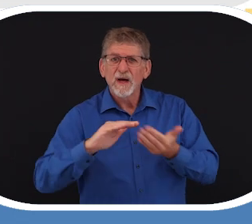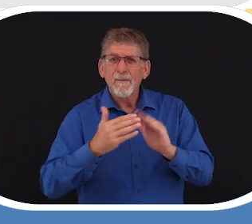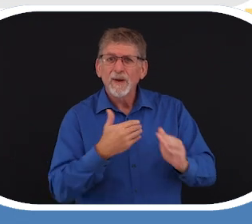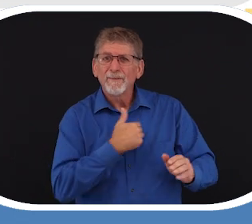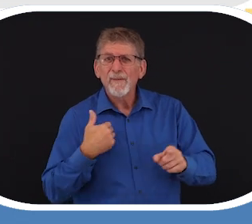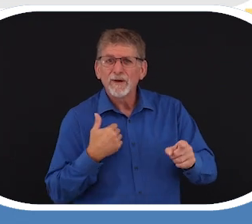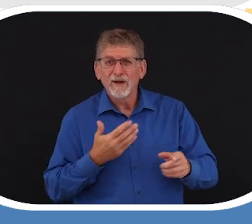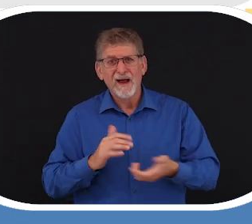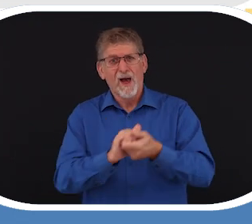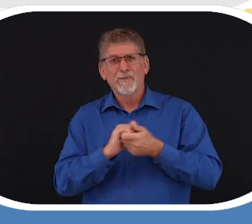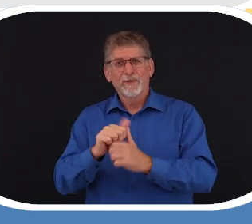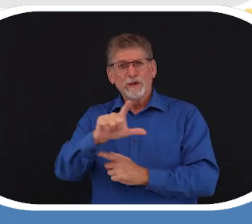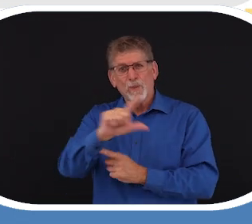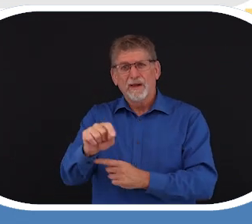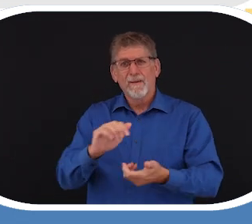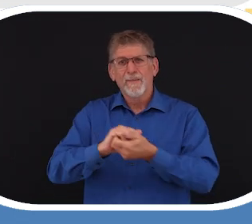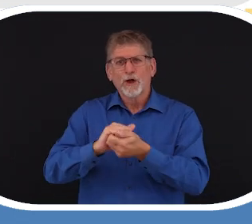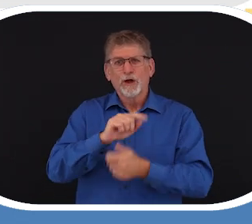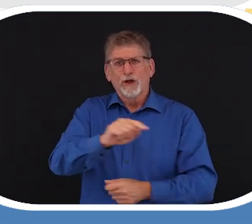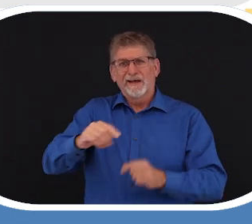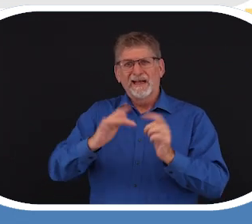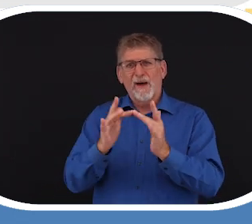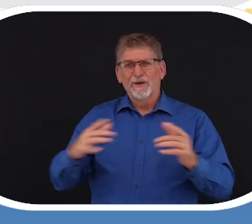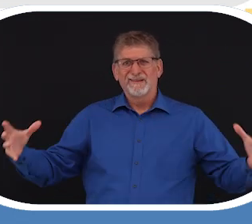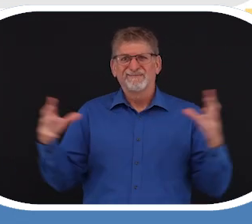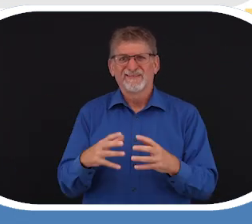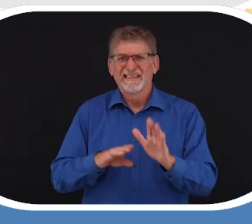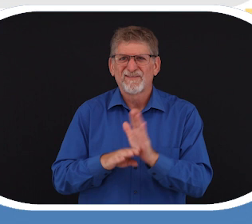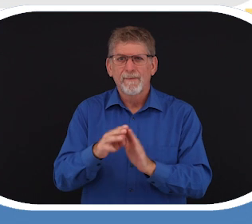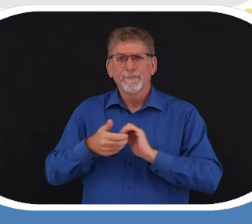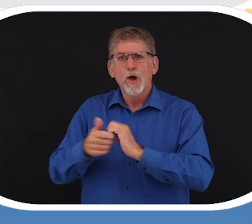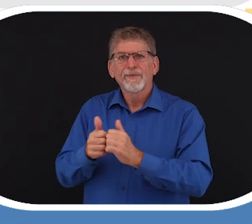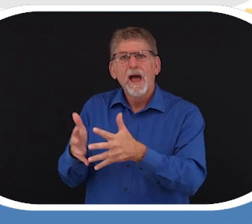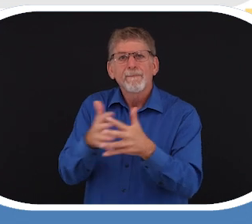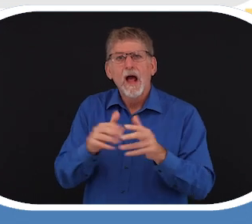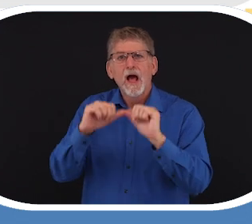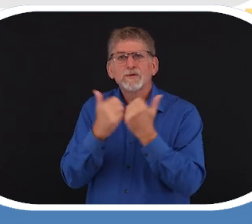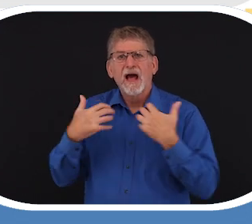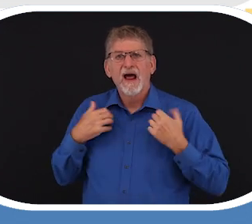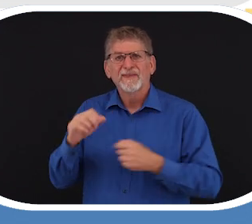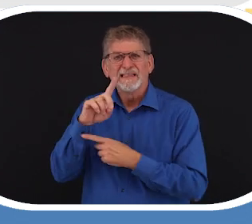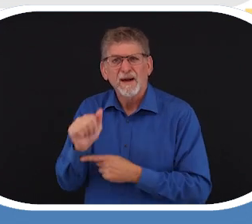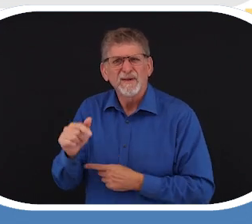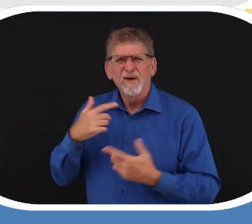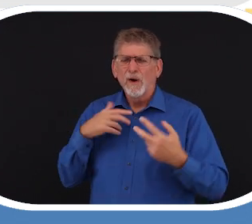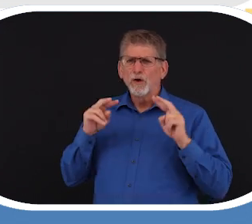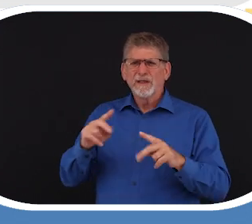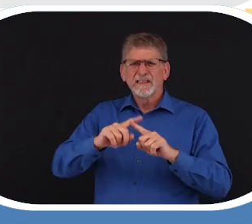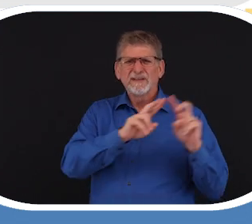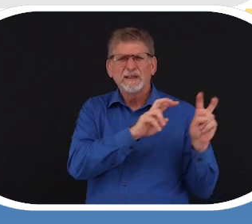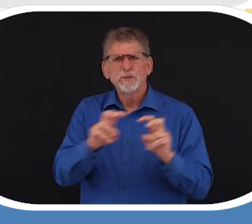20 partners in a network they've developed. And even partnering with the American Association of Health and Disability, we think about issues of access